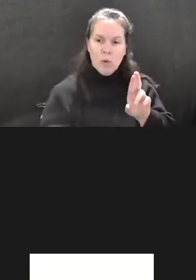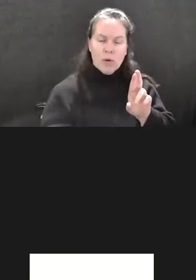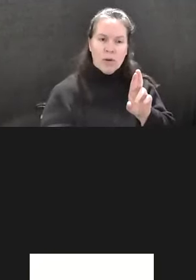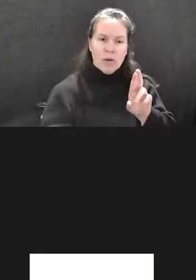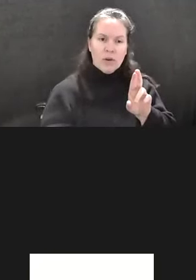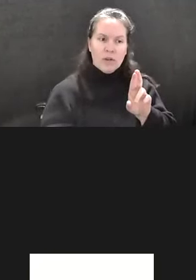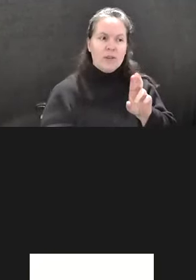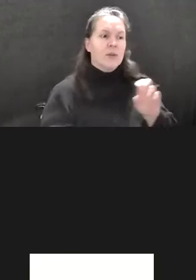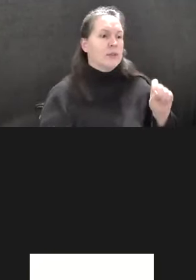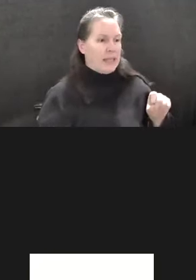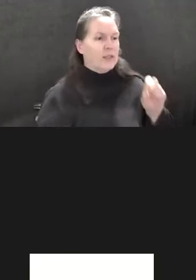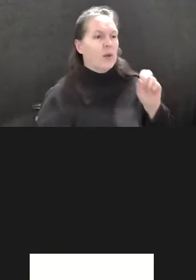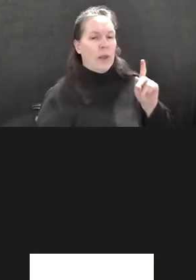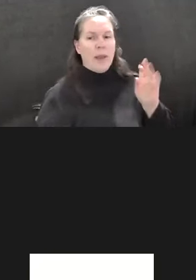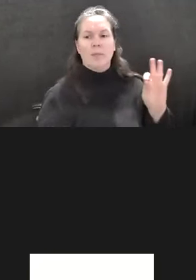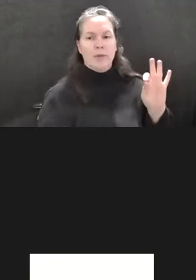Okay, perfect.